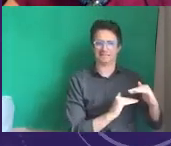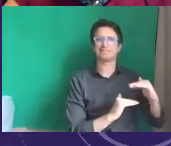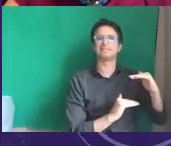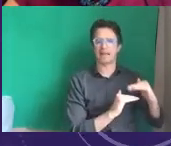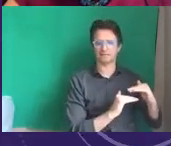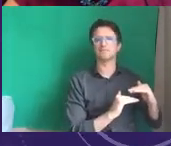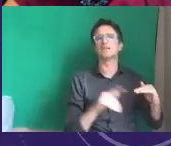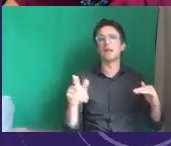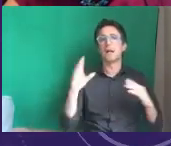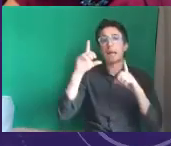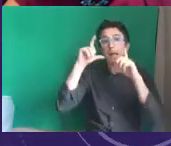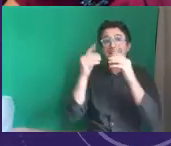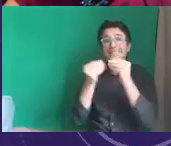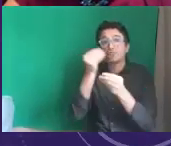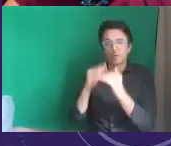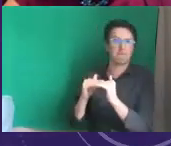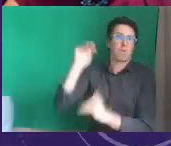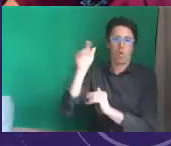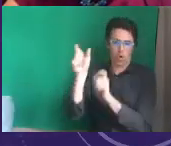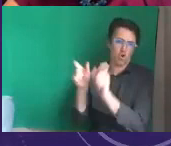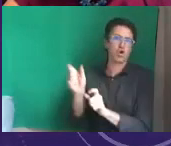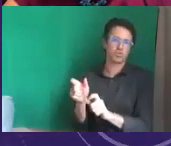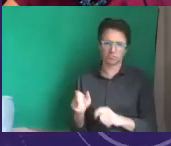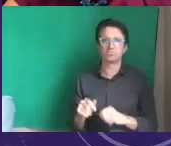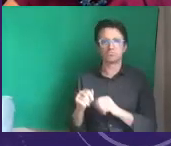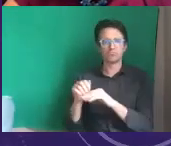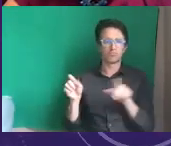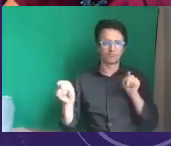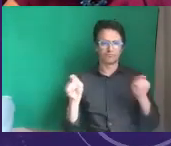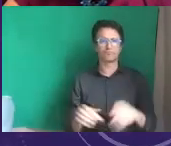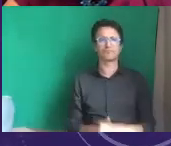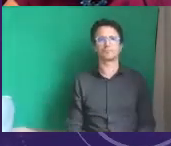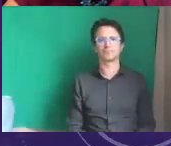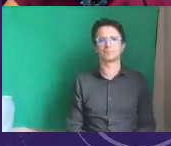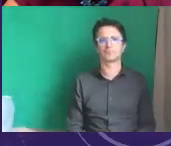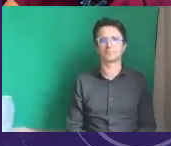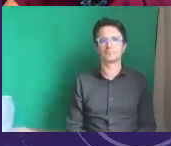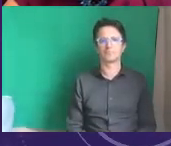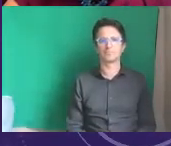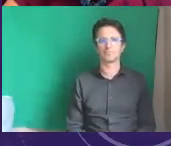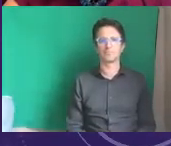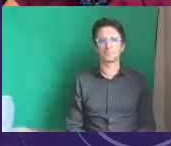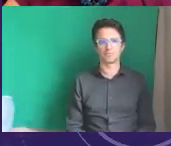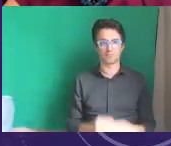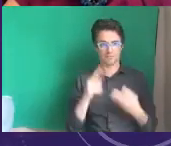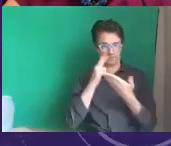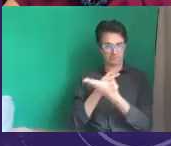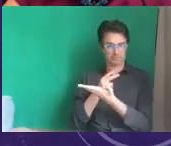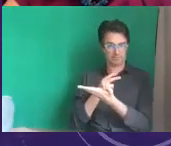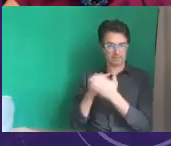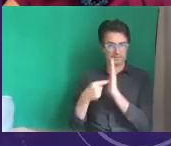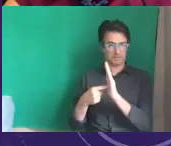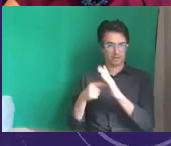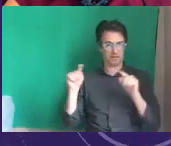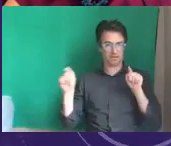And then, but at the bottom of the picture, there's a notation for us. And this is not part of